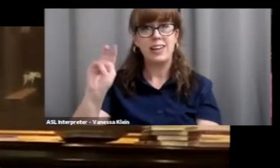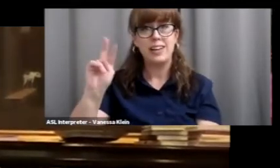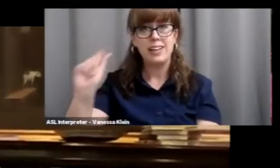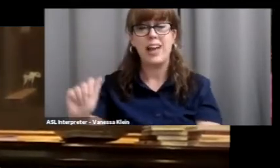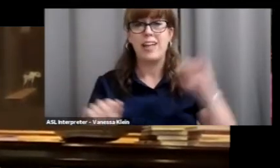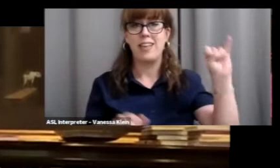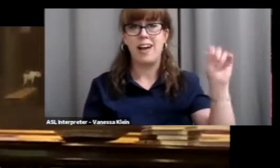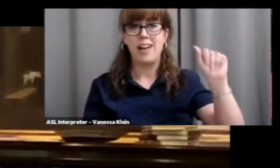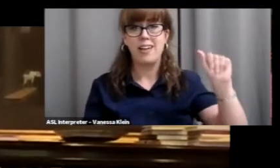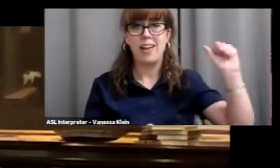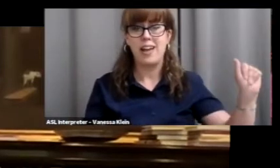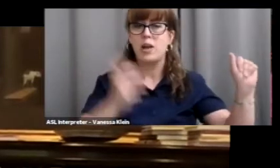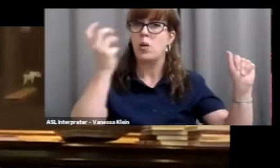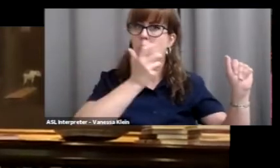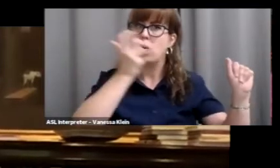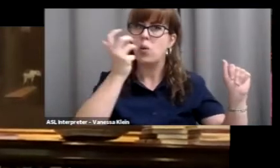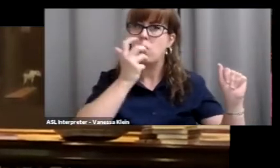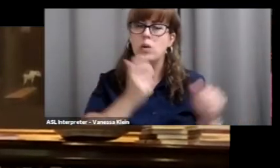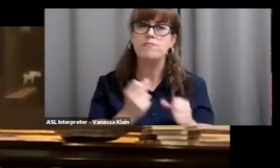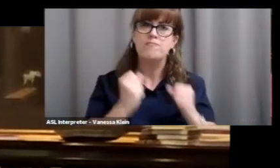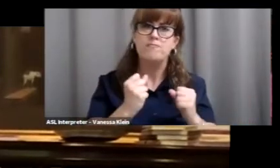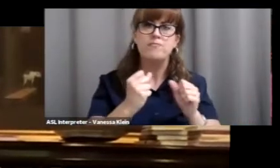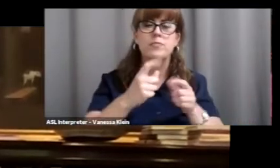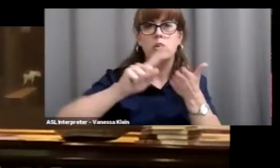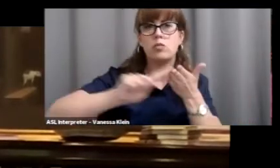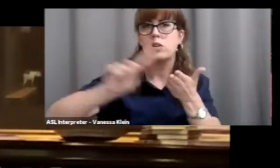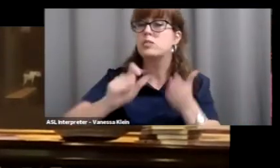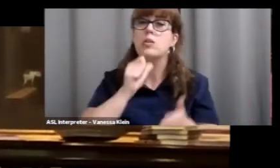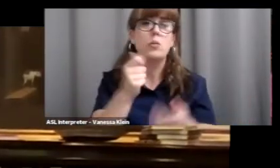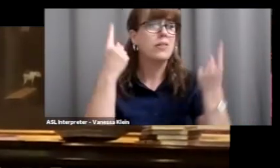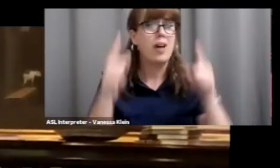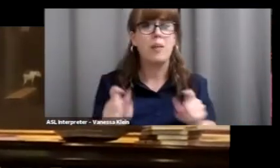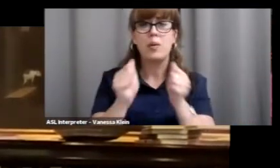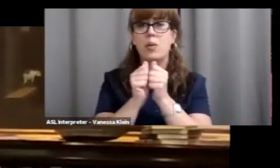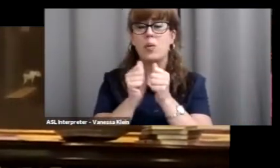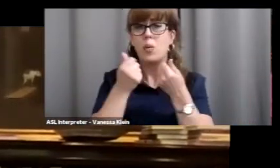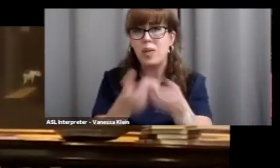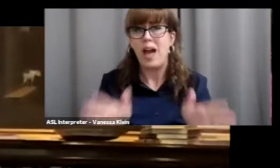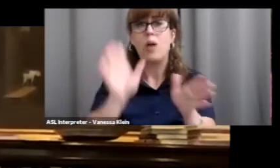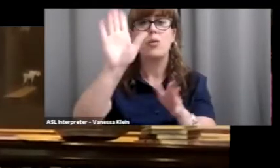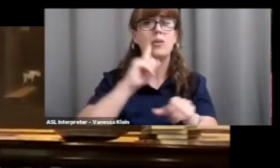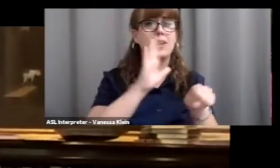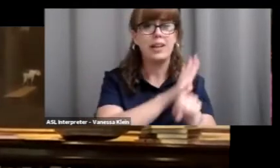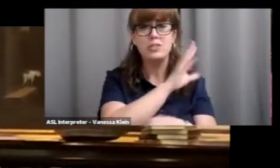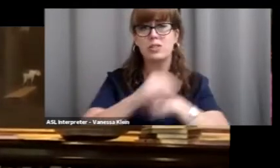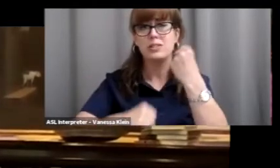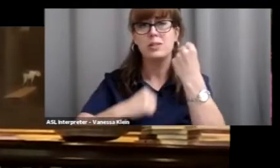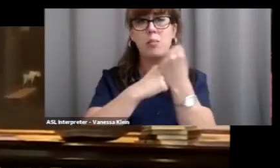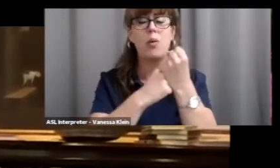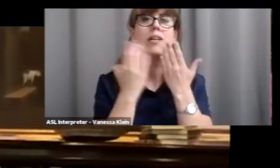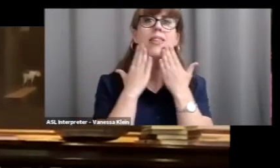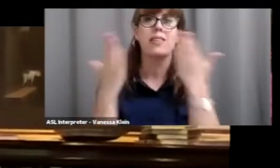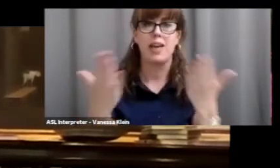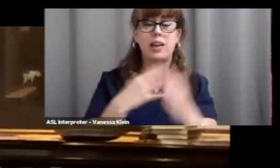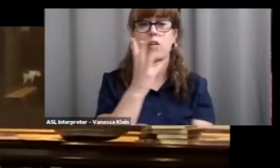groundbreaking research we're presenting today would not have happened without your dedication and support, so thank you. In just a few minutes,